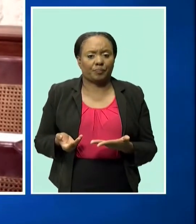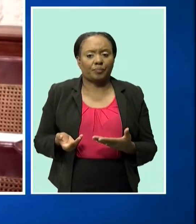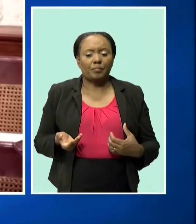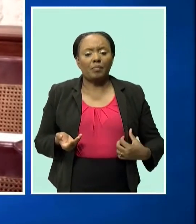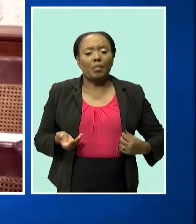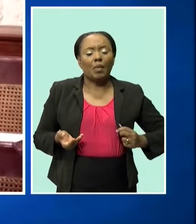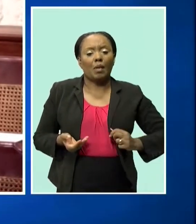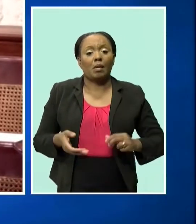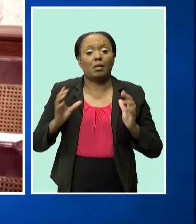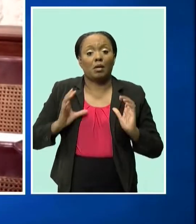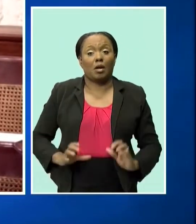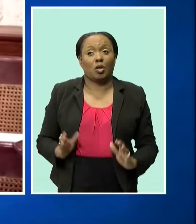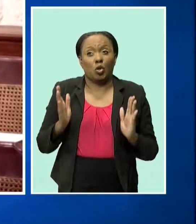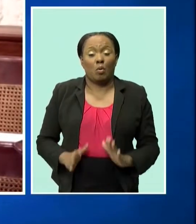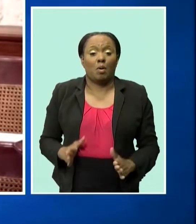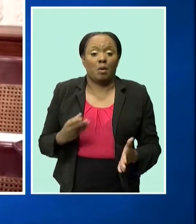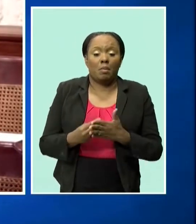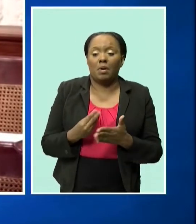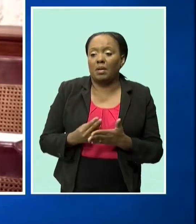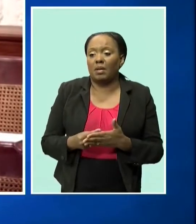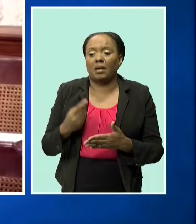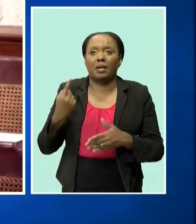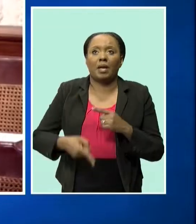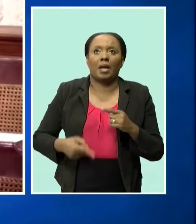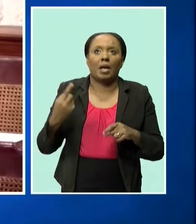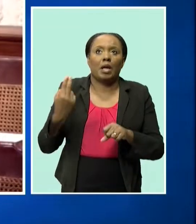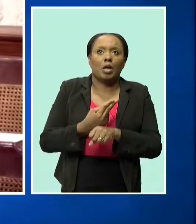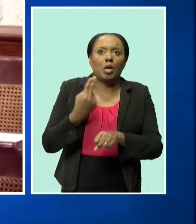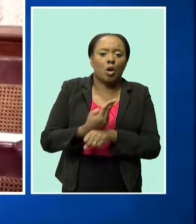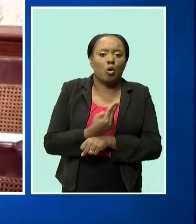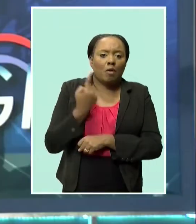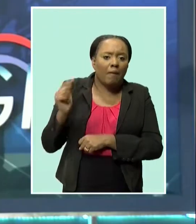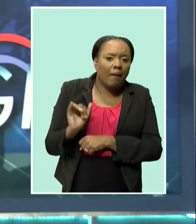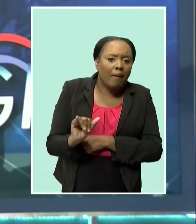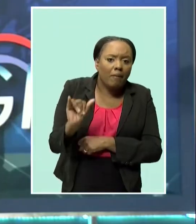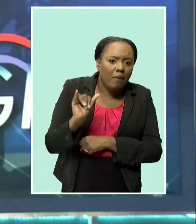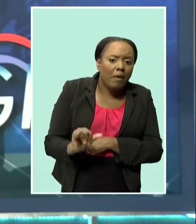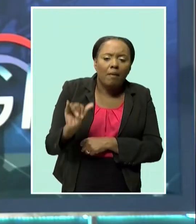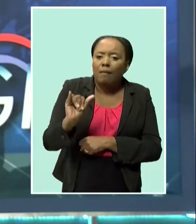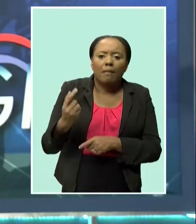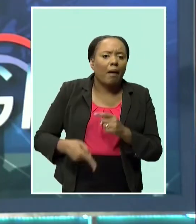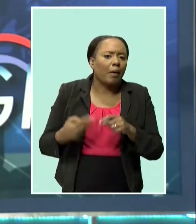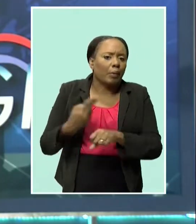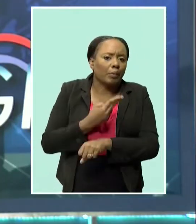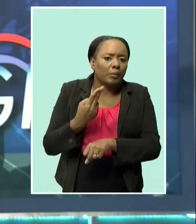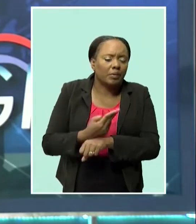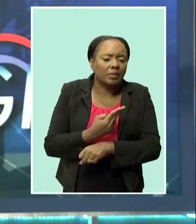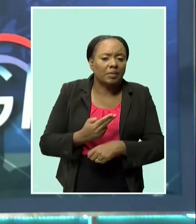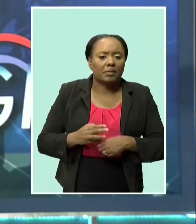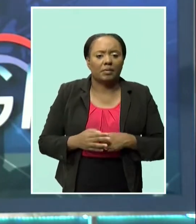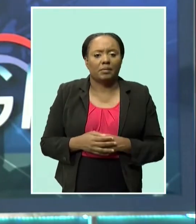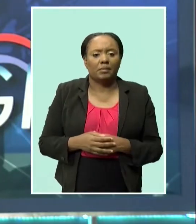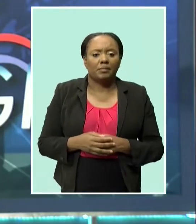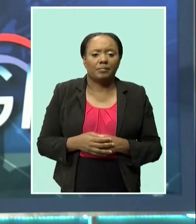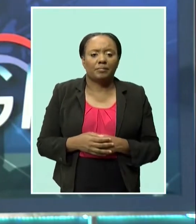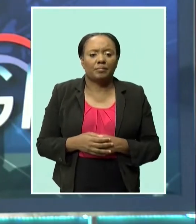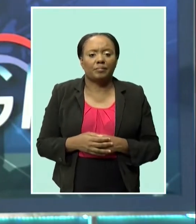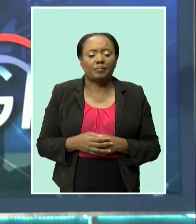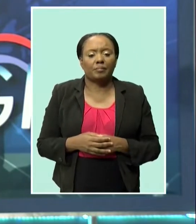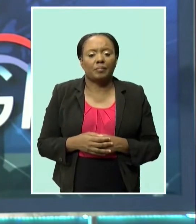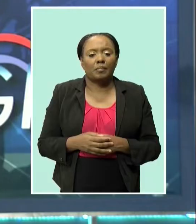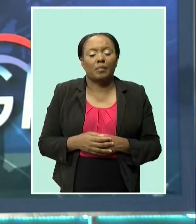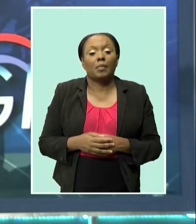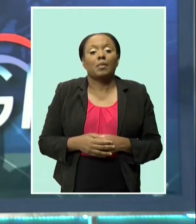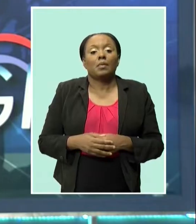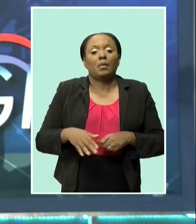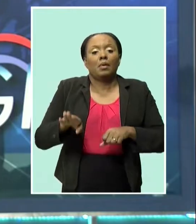consumer's disposable income does not stretch forever and ever and ever. Barbados' economy is expected to surpass